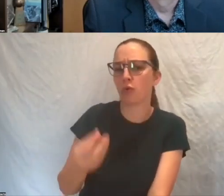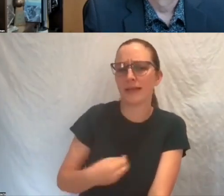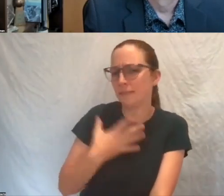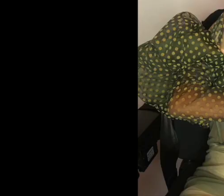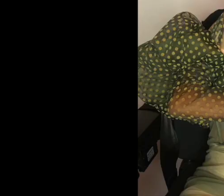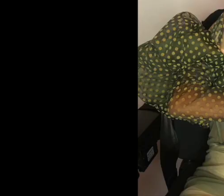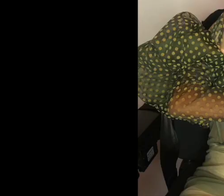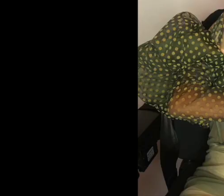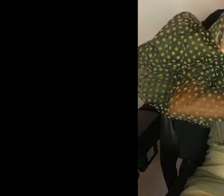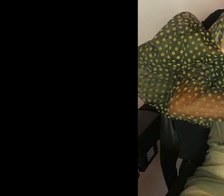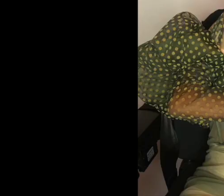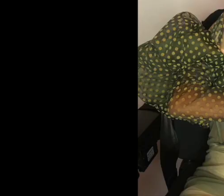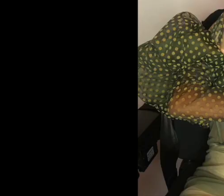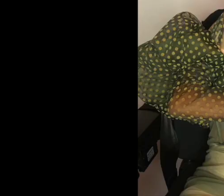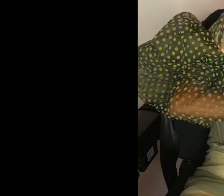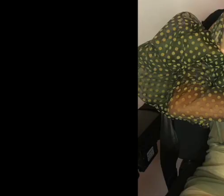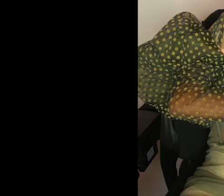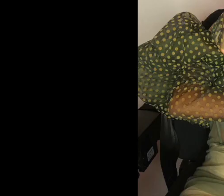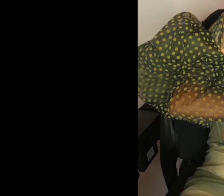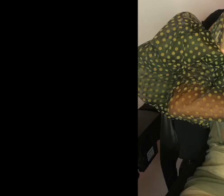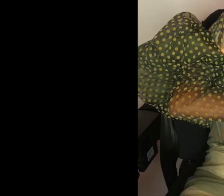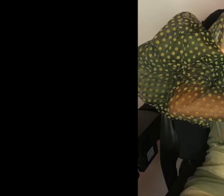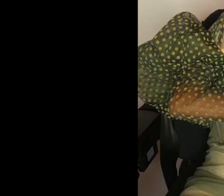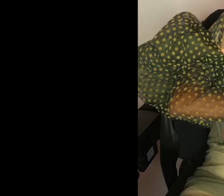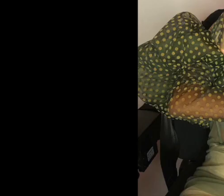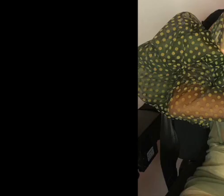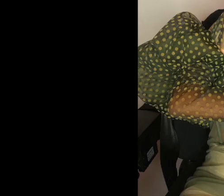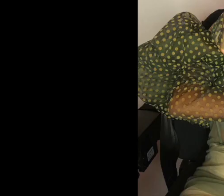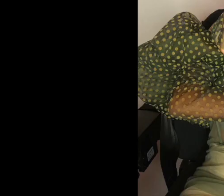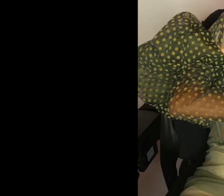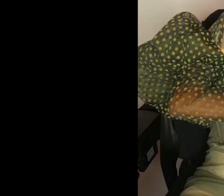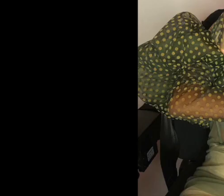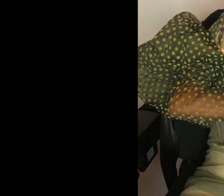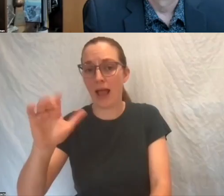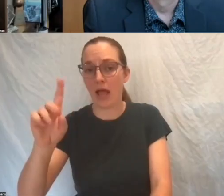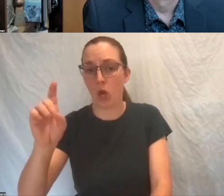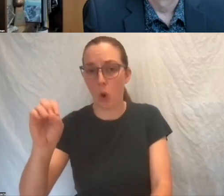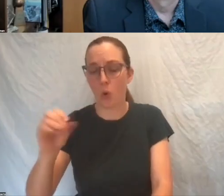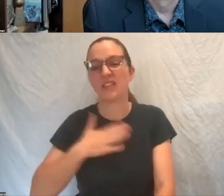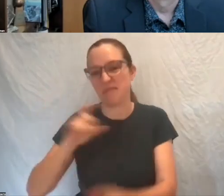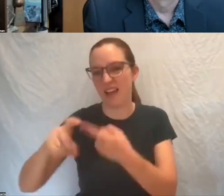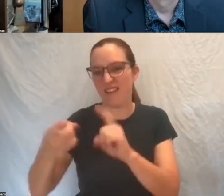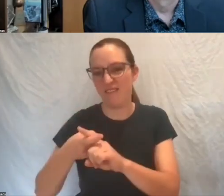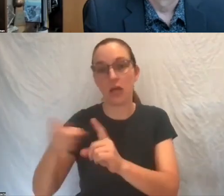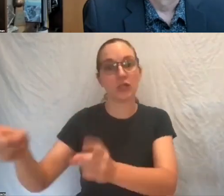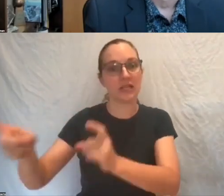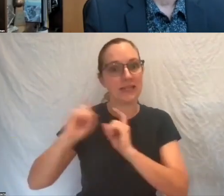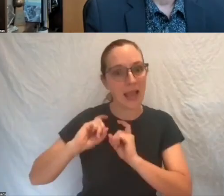who's also a friend of mine. Lovely. Yeah, she actually gave me one of her power